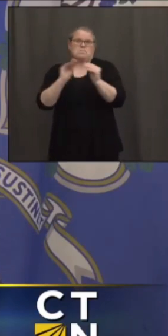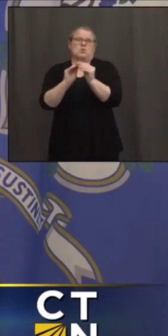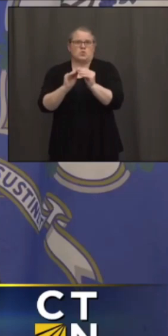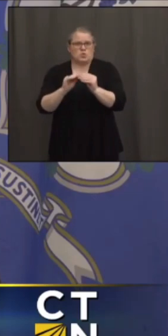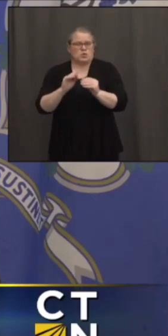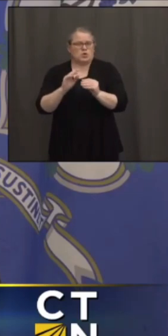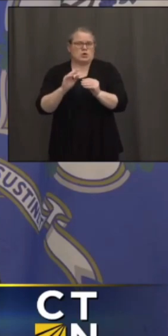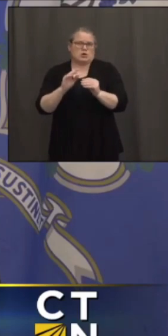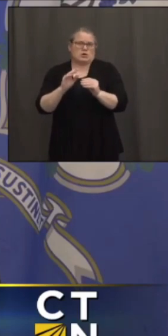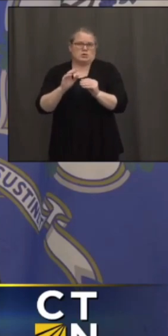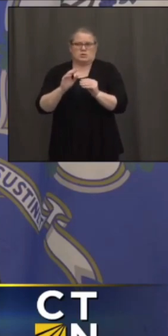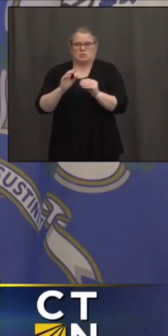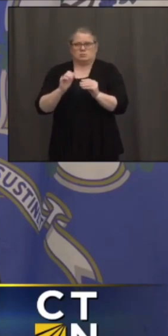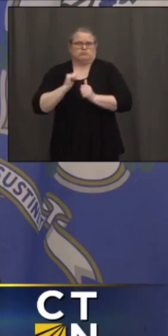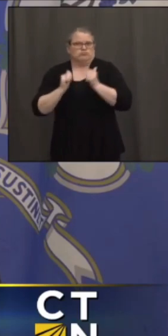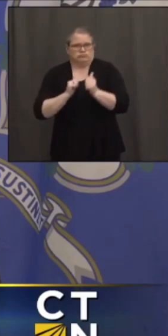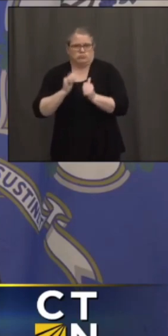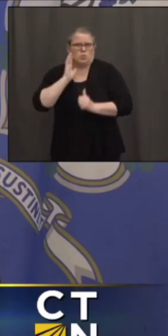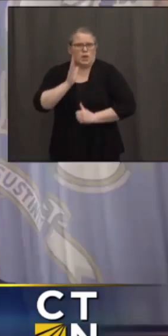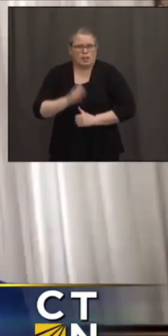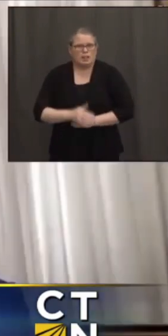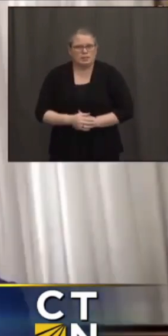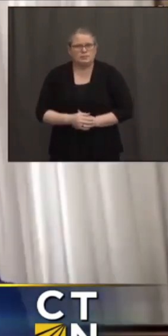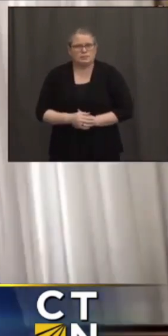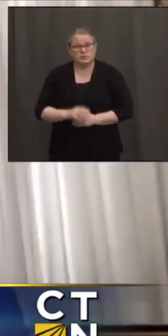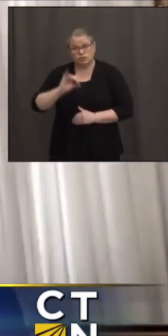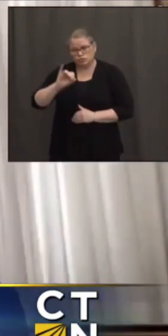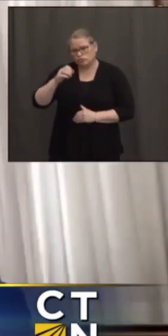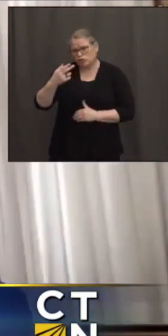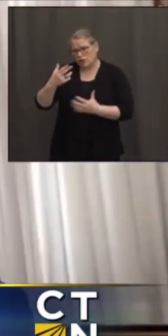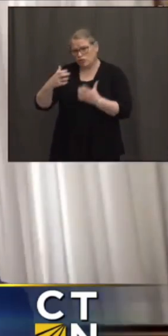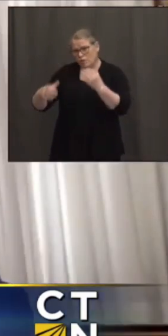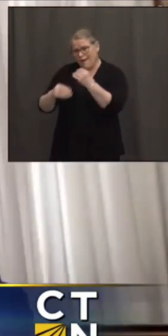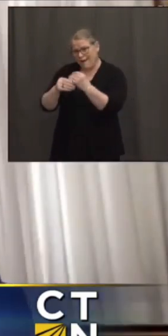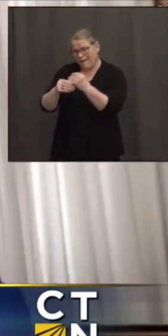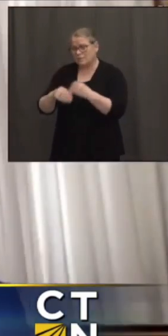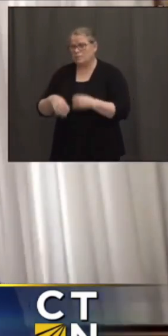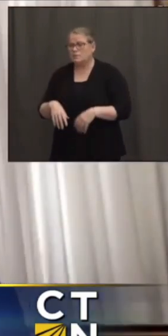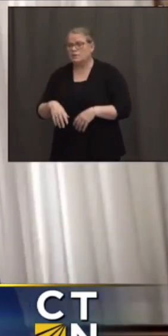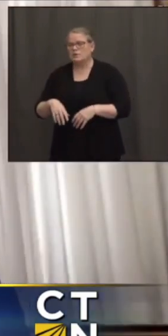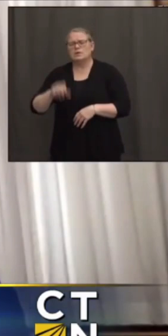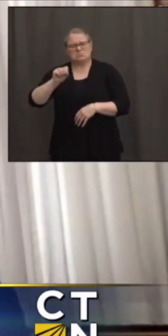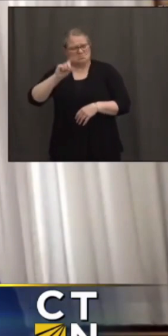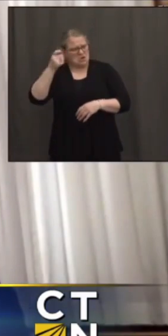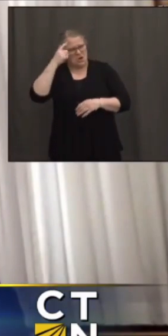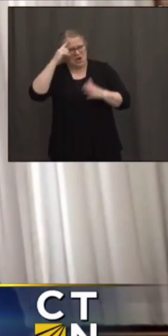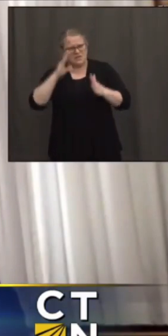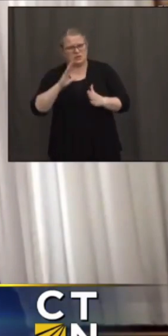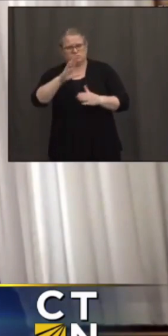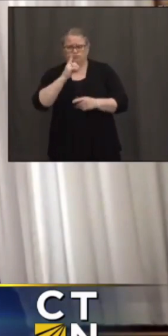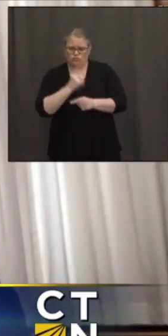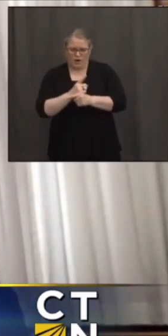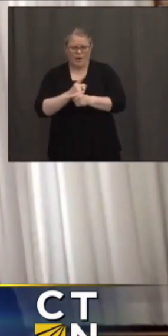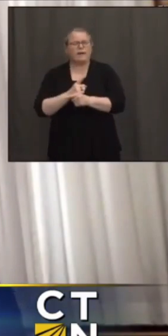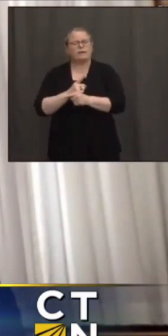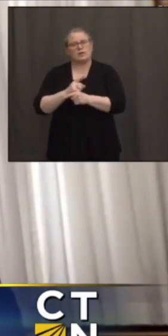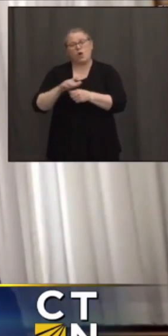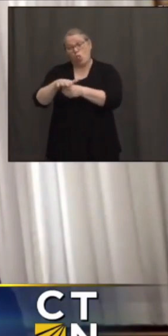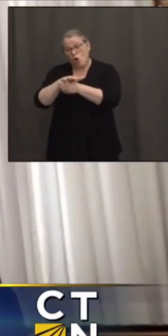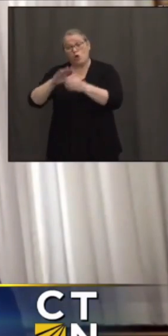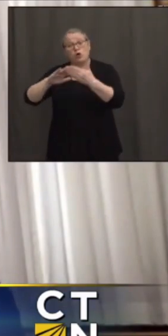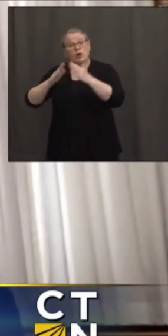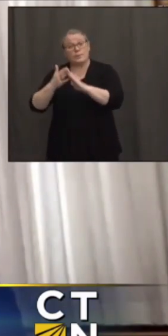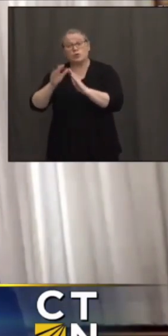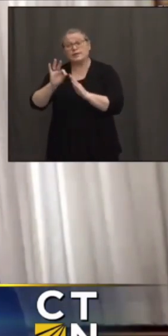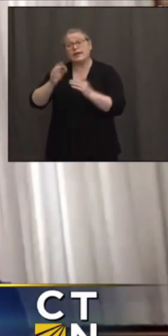that? No, I think that's exactly right, Governor. As we've done throughout, we'll continue to partner with local communities as needed to